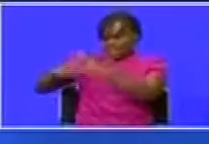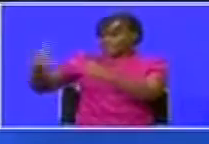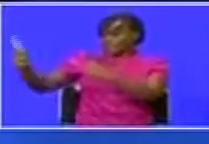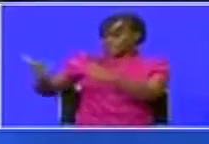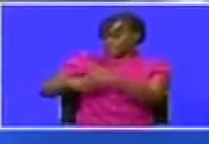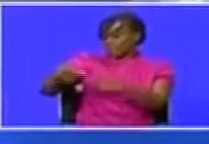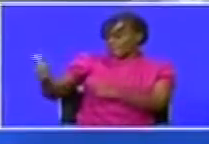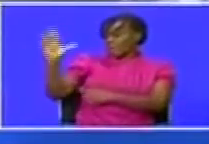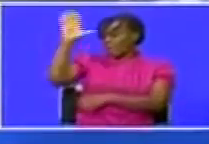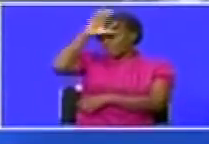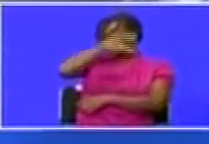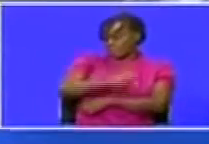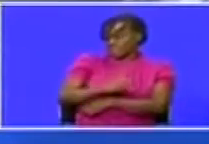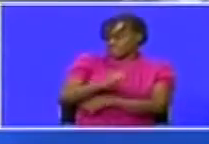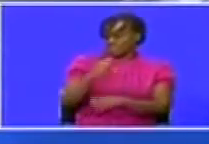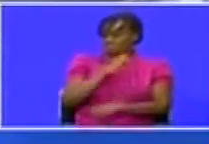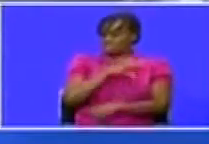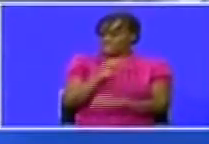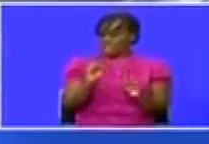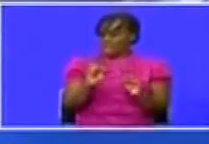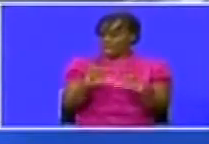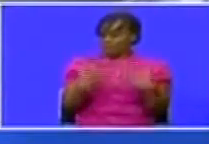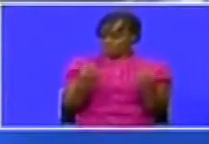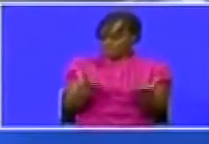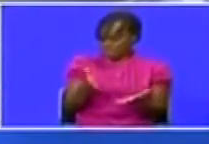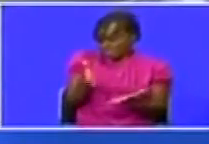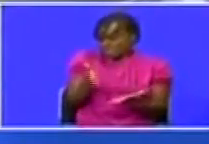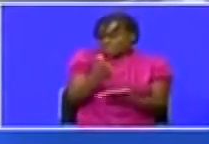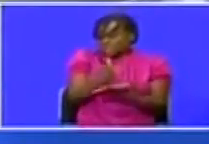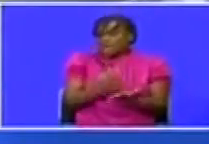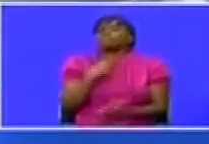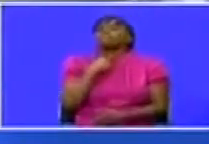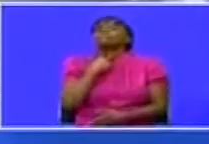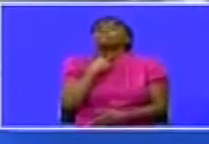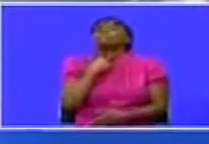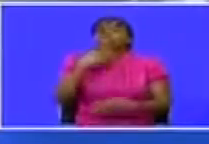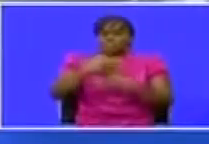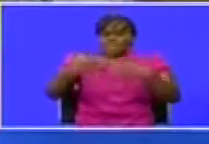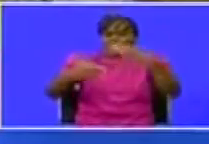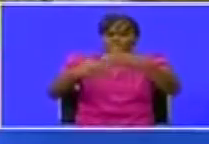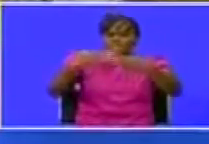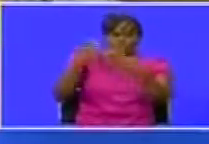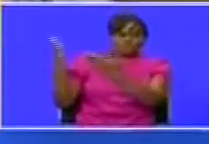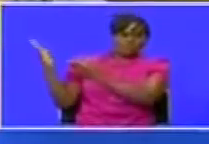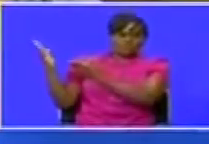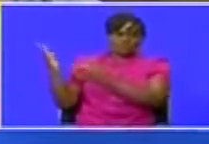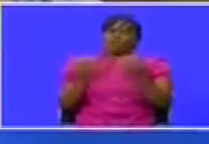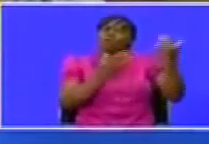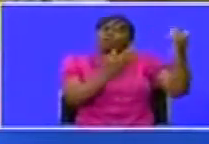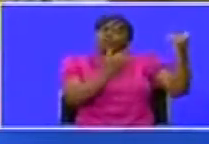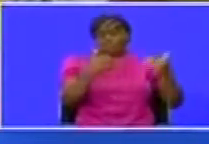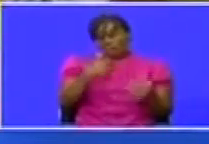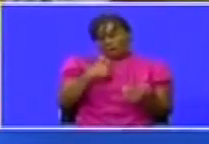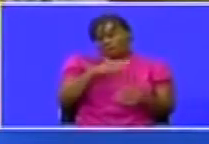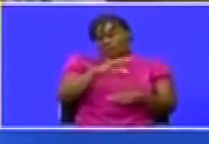others still missing. It is feared a majority of them may still be trapped inside this rubble. We are still hopeful of